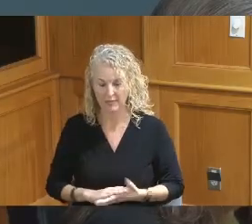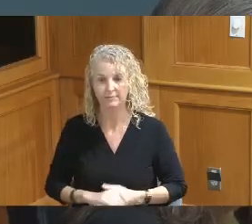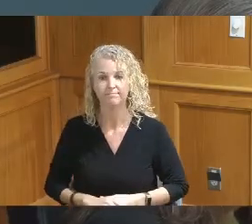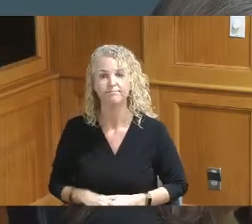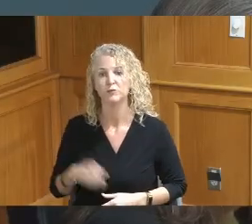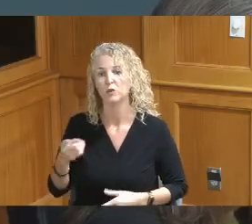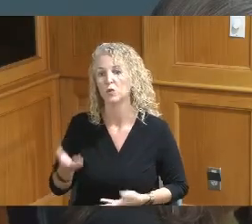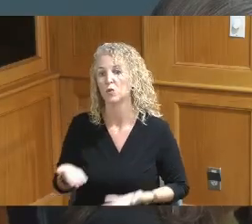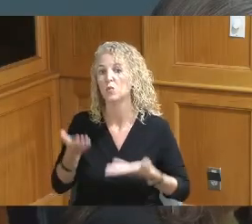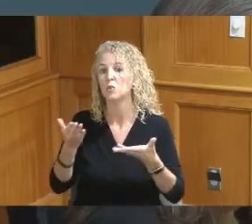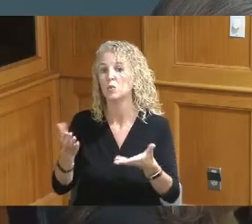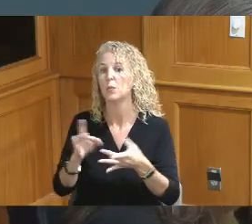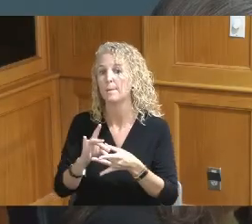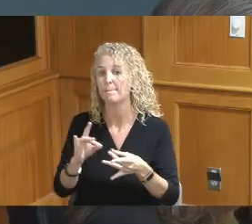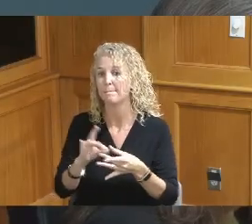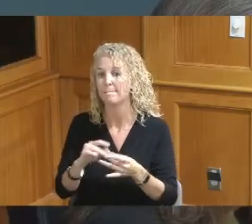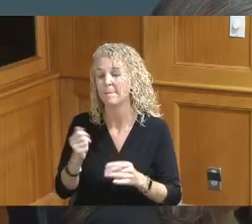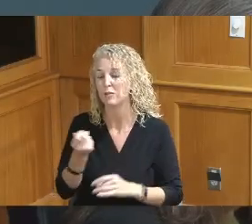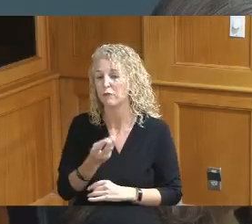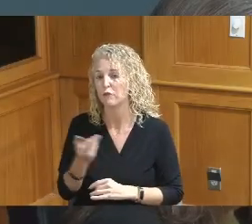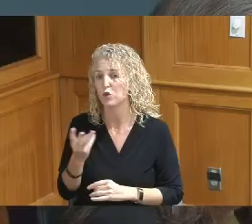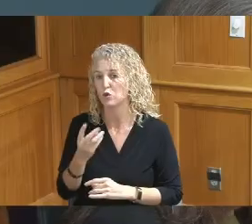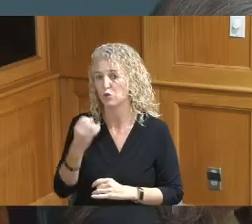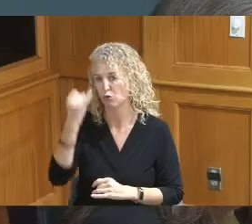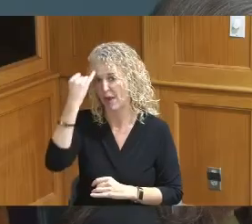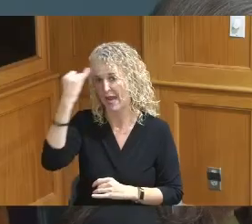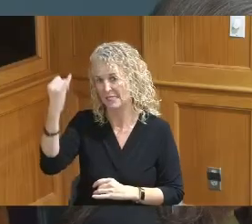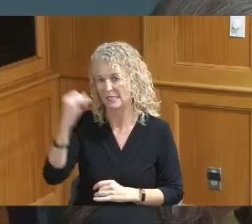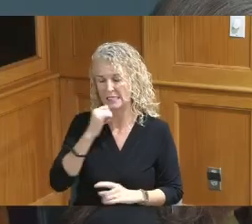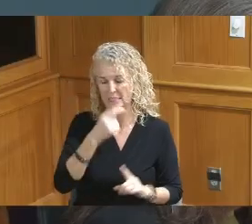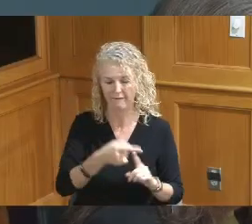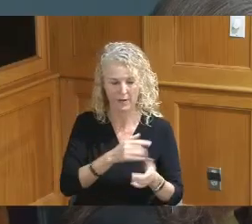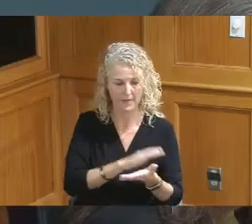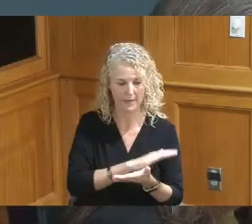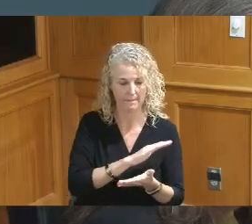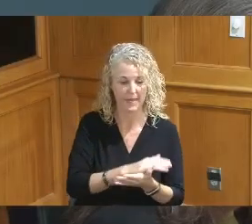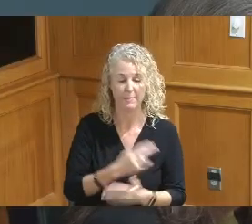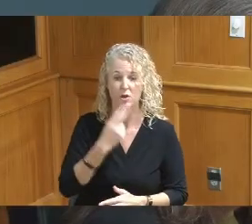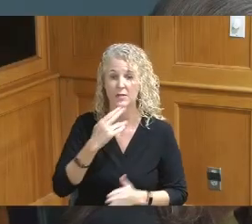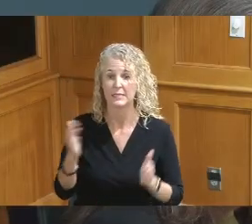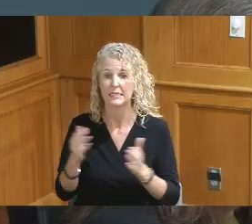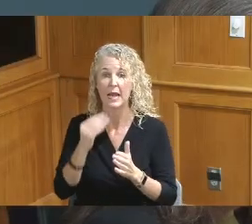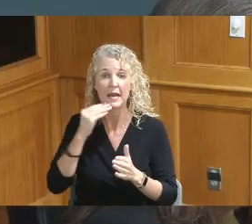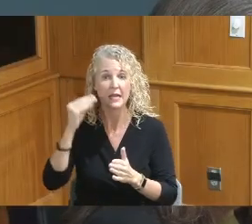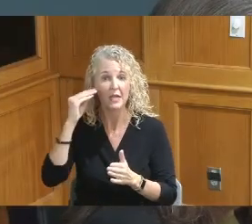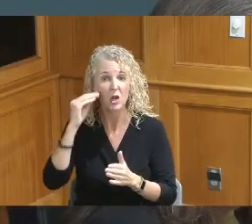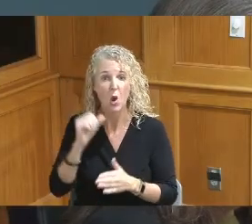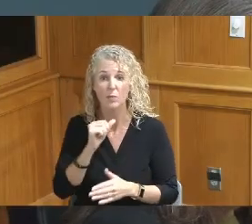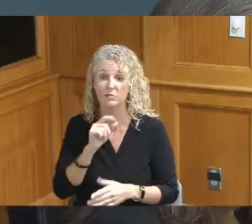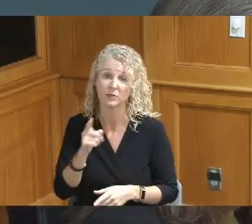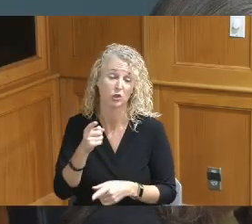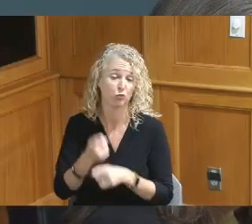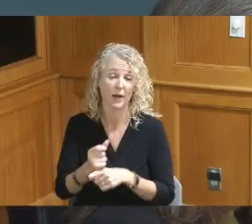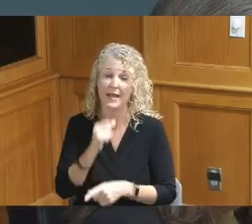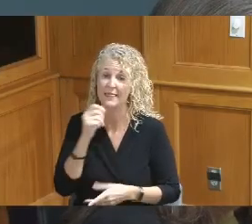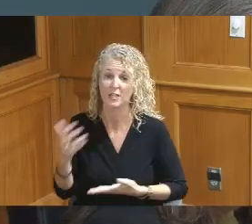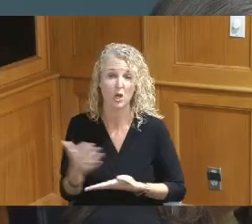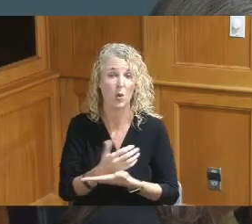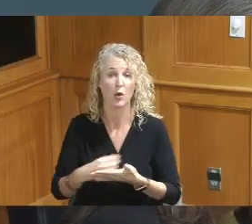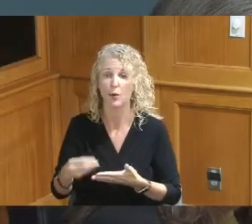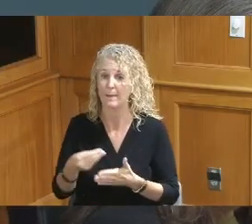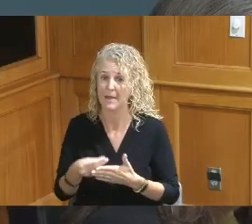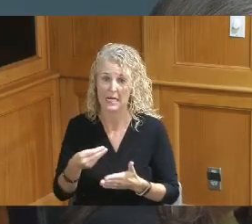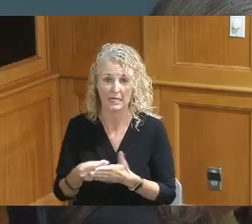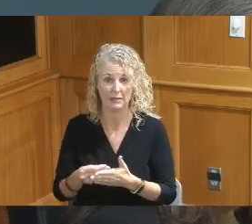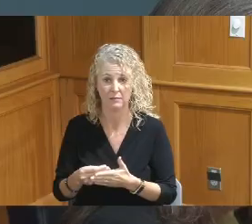You brought up a few things that were not in here. Tiny homes are not a moneymaker. People are not jumping